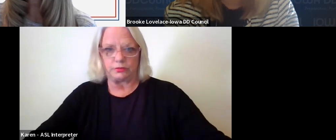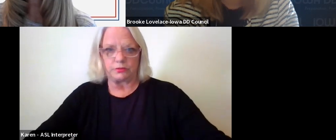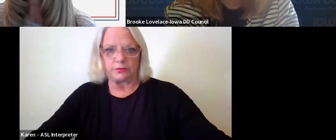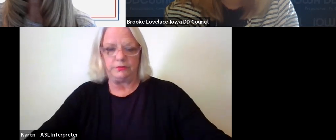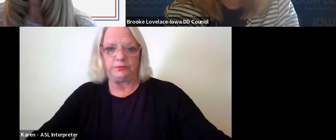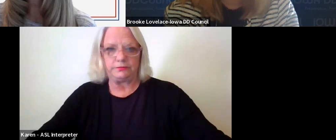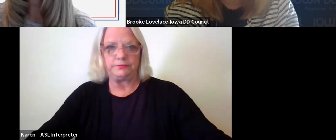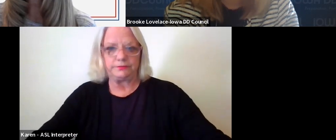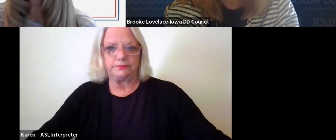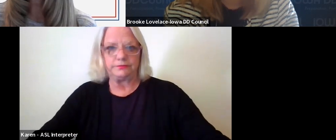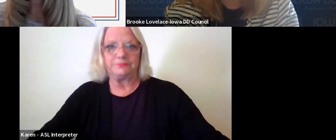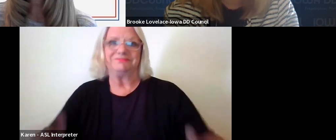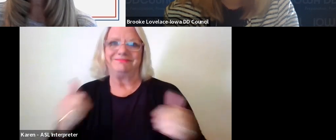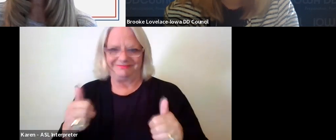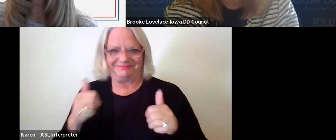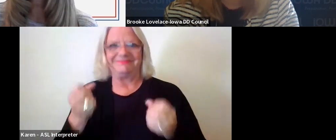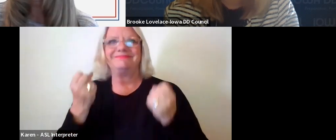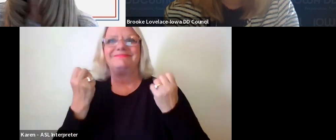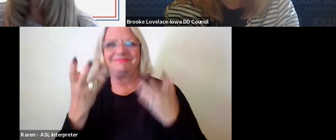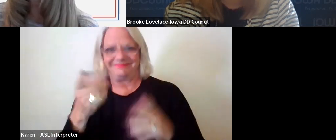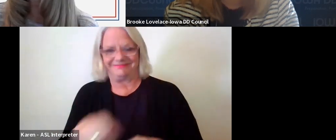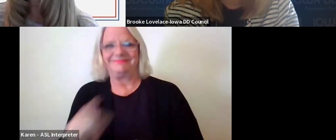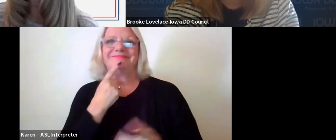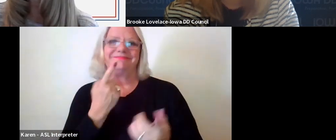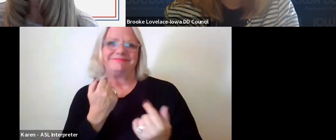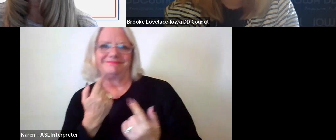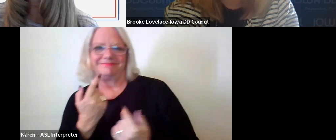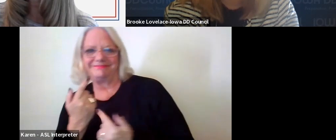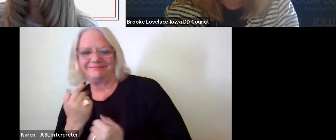just a minute. This is great. We're getting a lot of people answering.